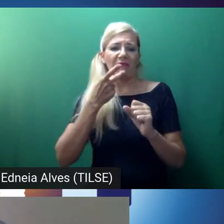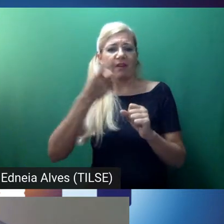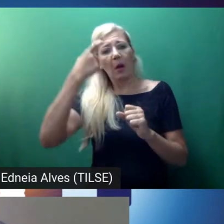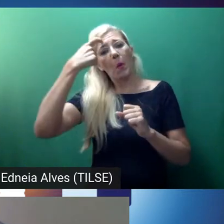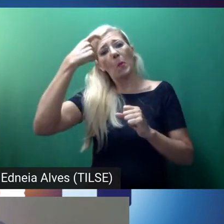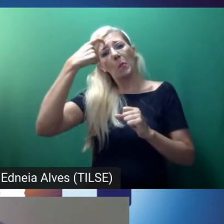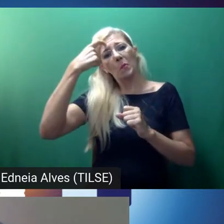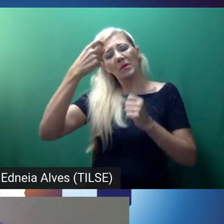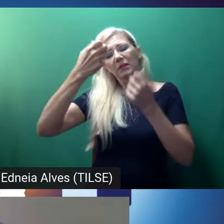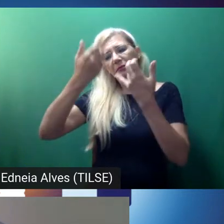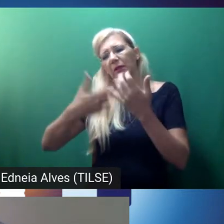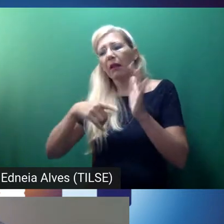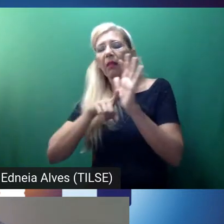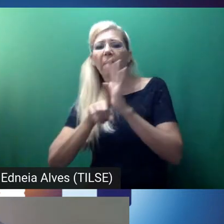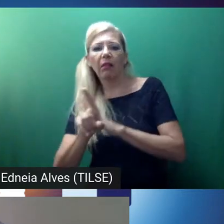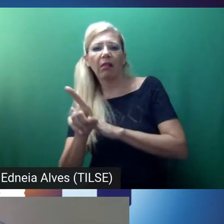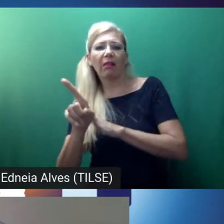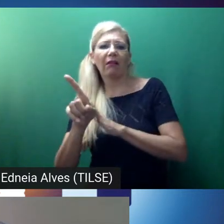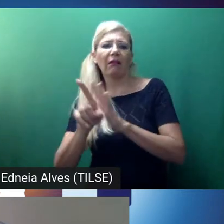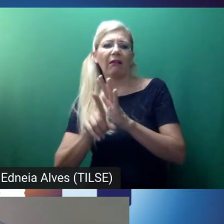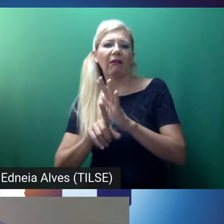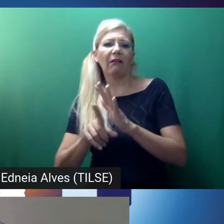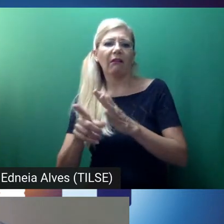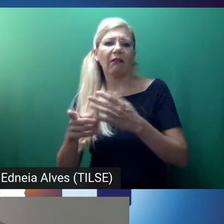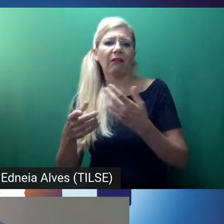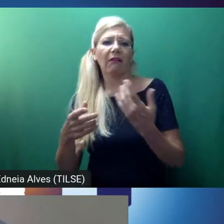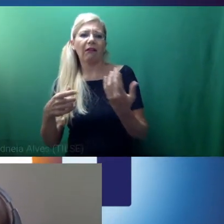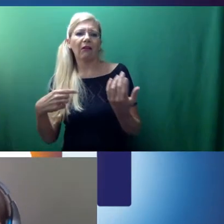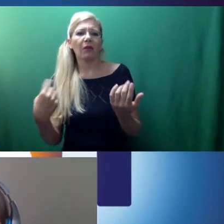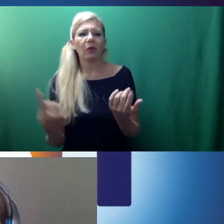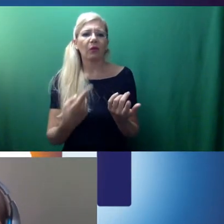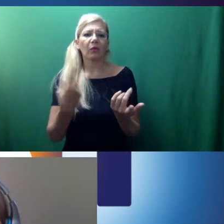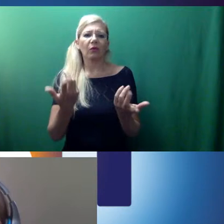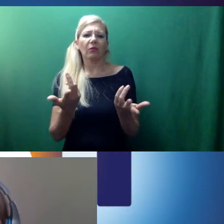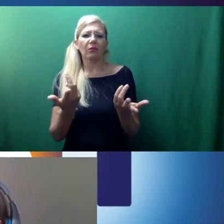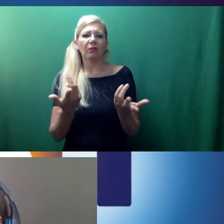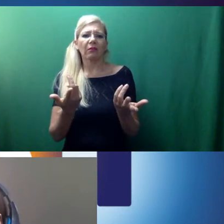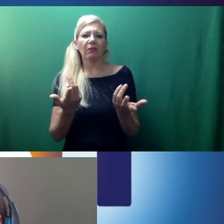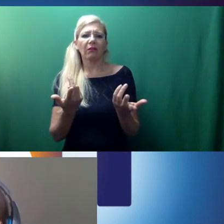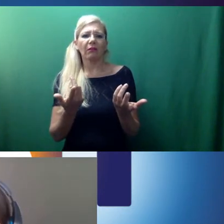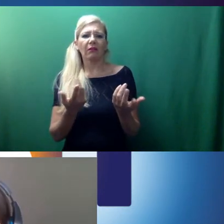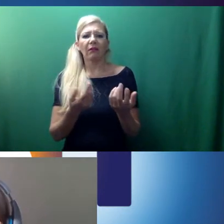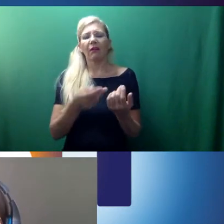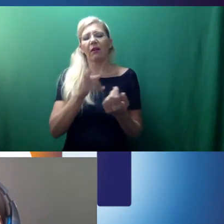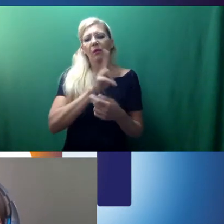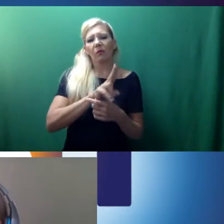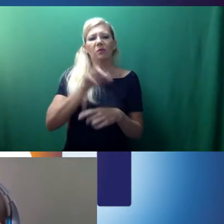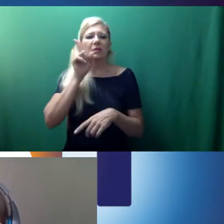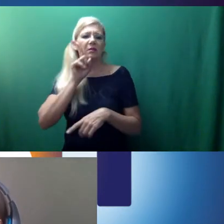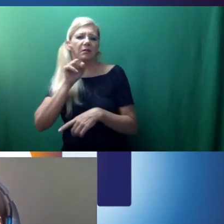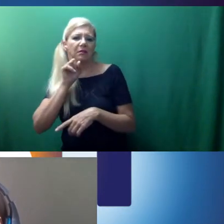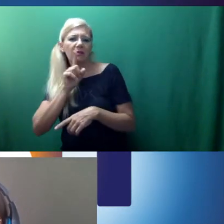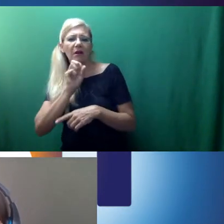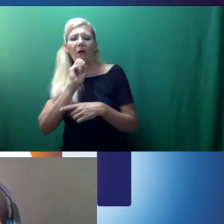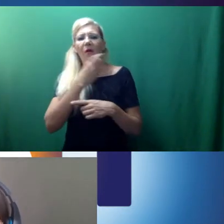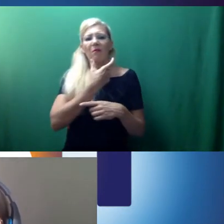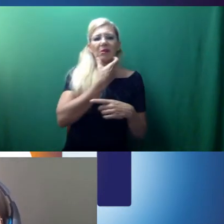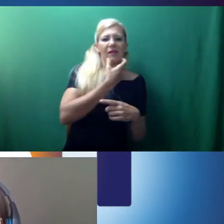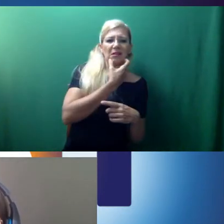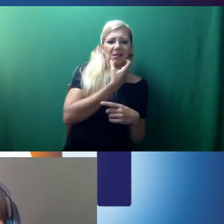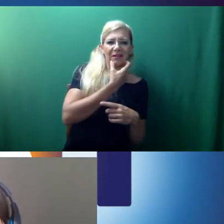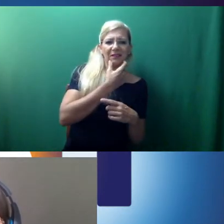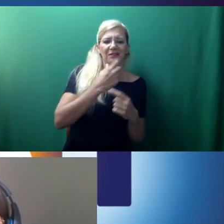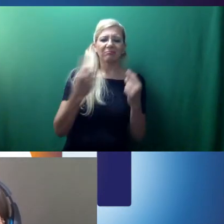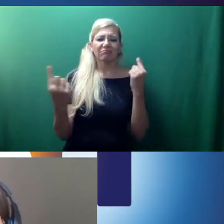asking if you speak, you know, do you address, do you use British or American English, right, in this